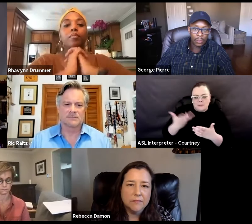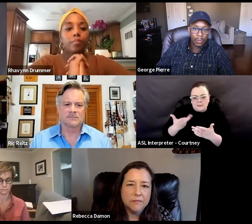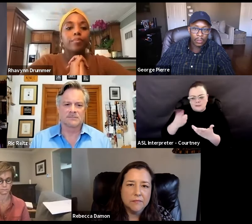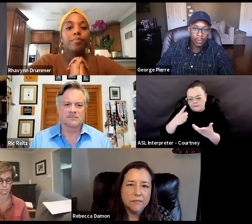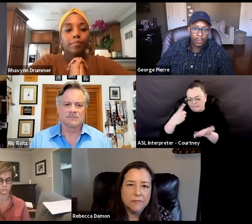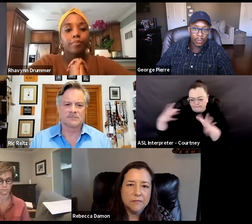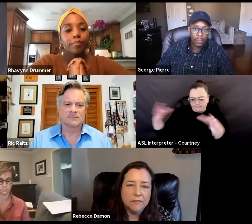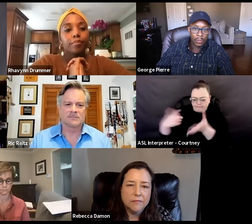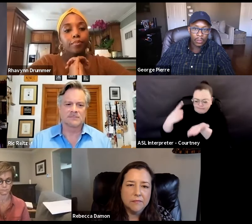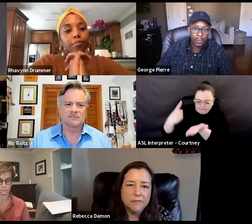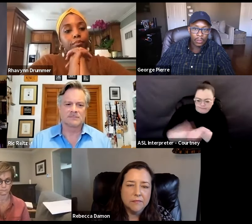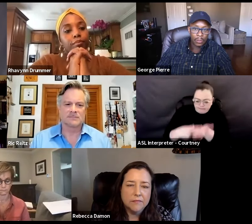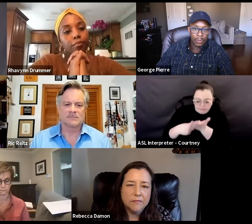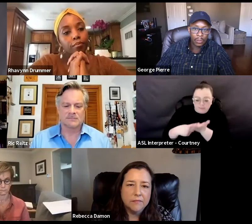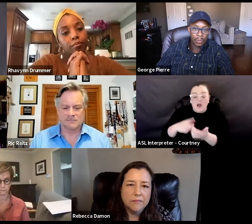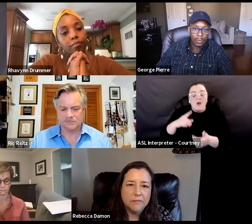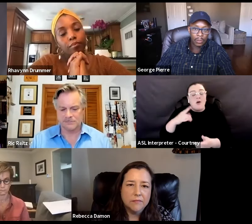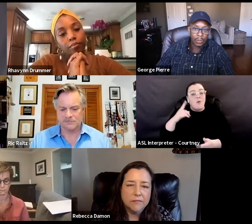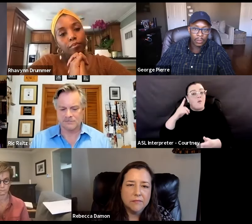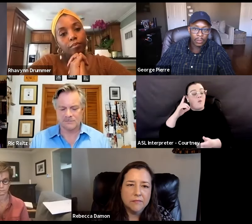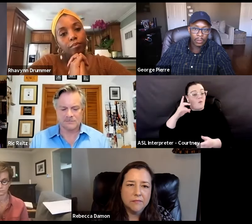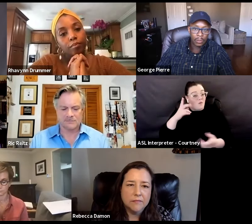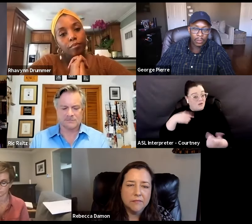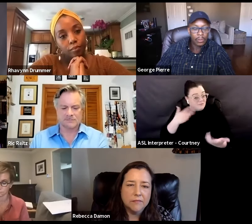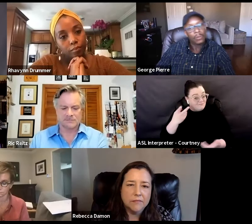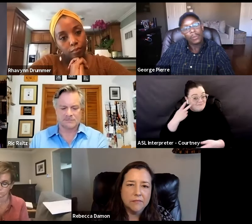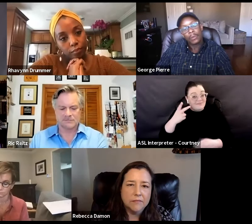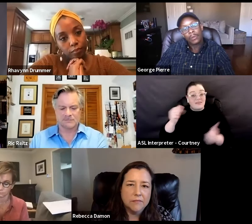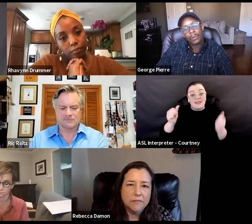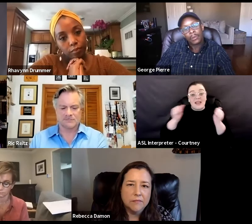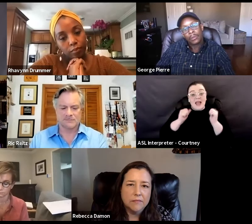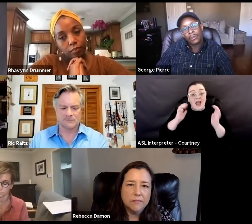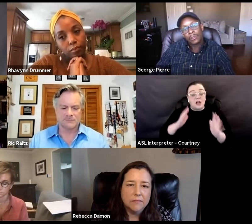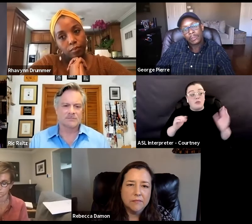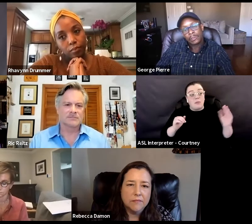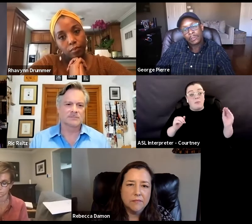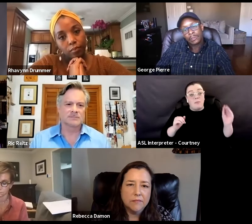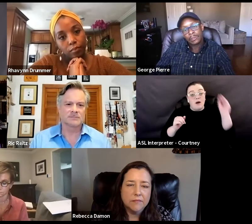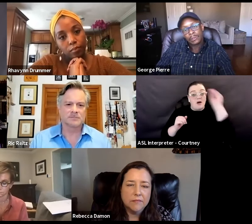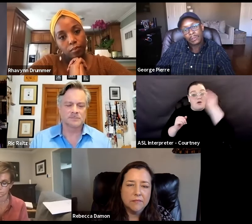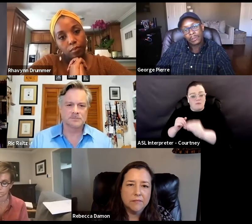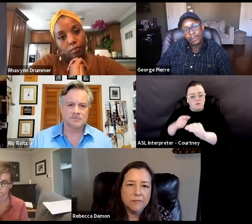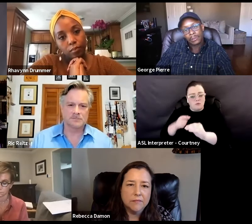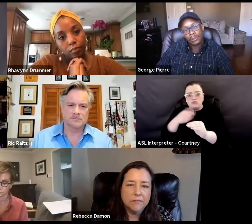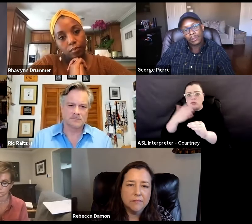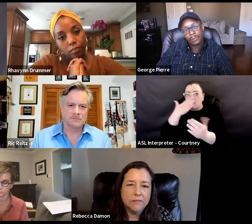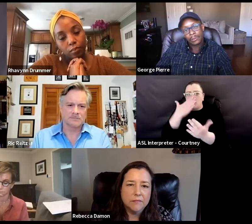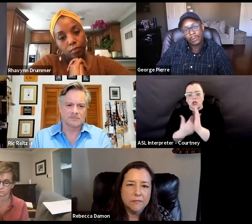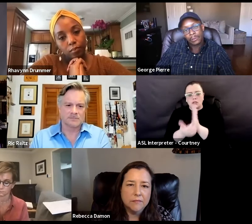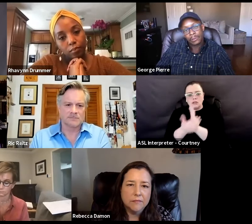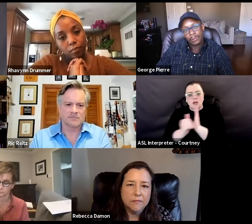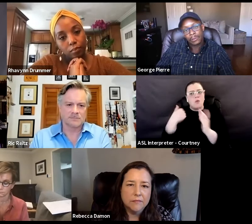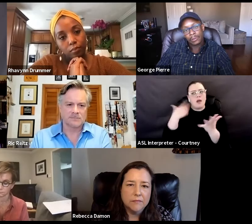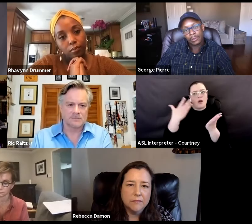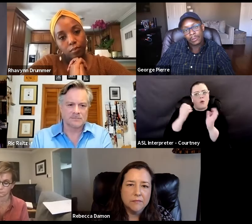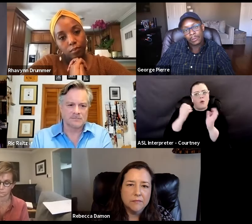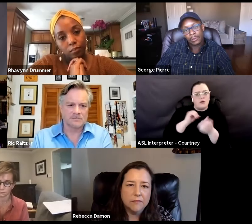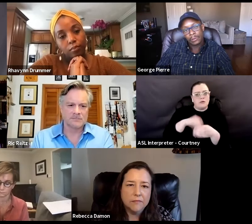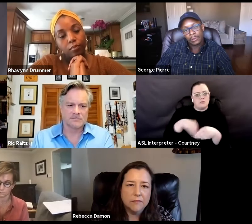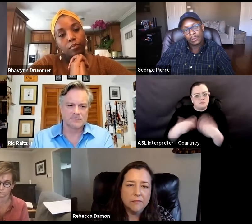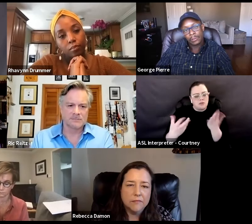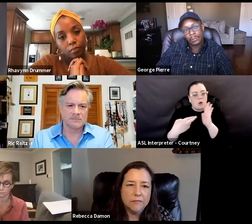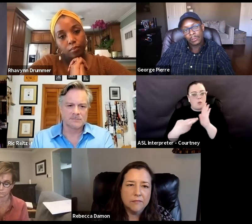because when I have an actor moving in that is solid, we do want them to have representation.